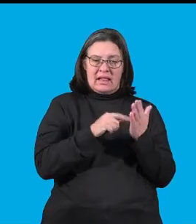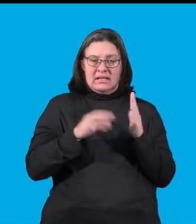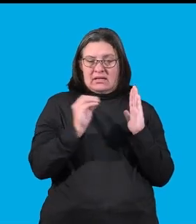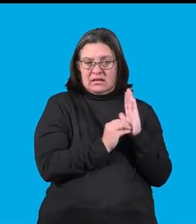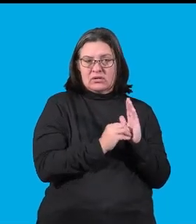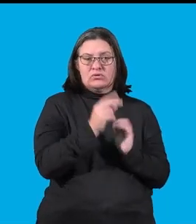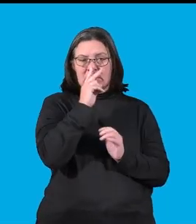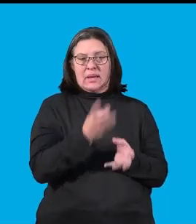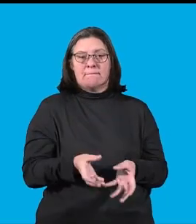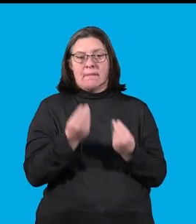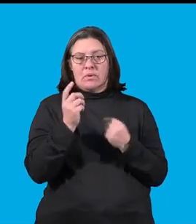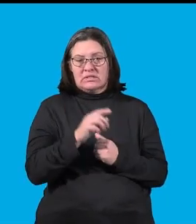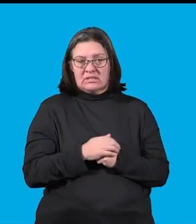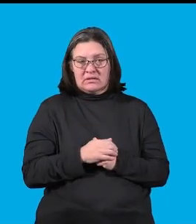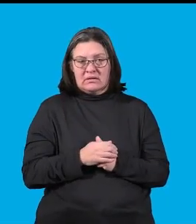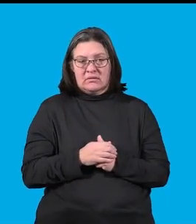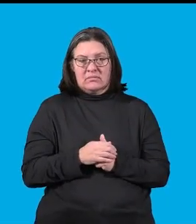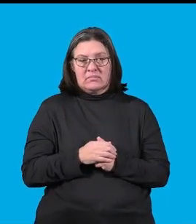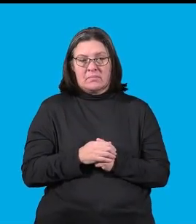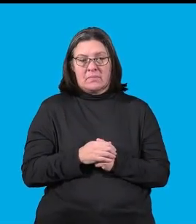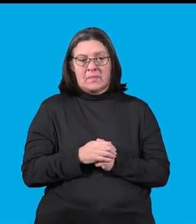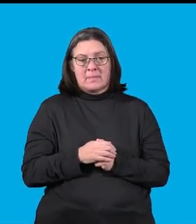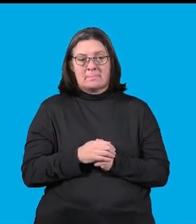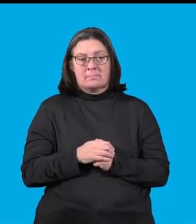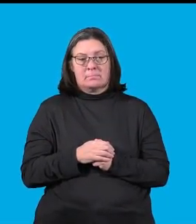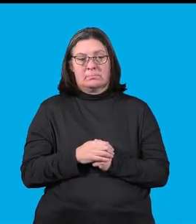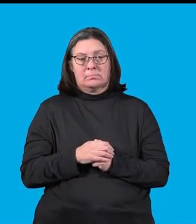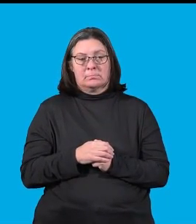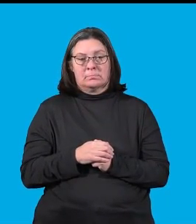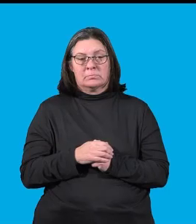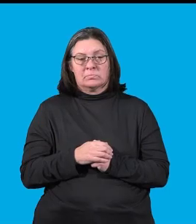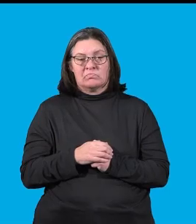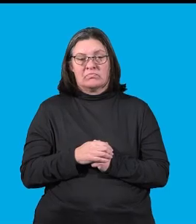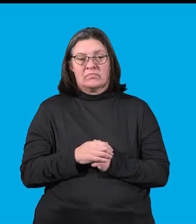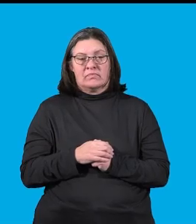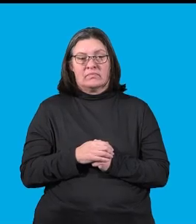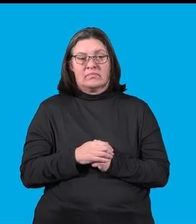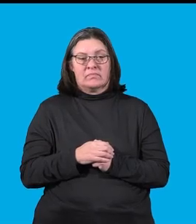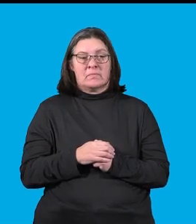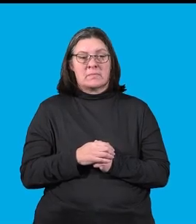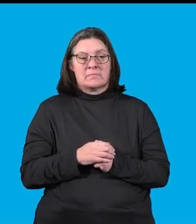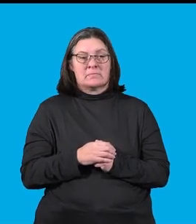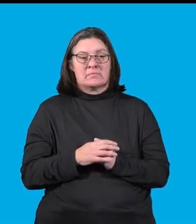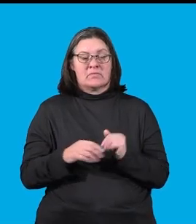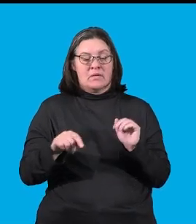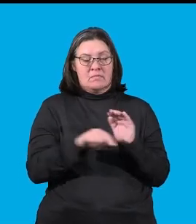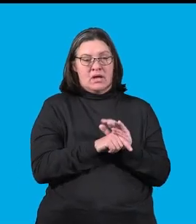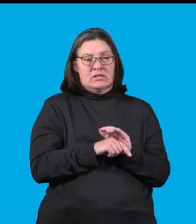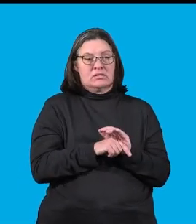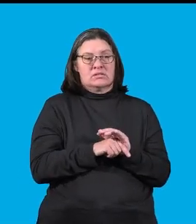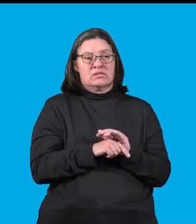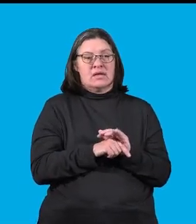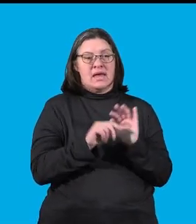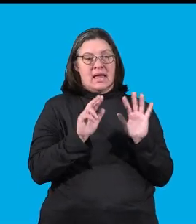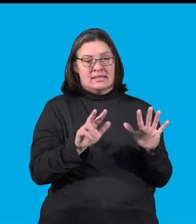straight into your calculator and see what you get. All right. So we're going to say minus